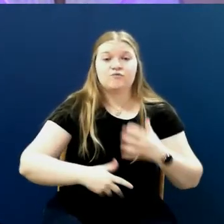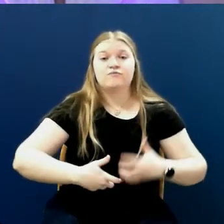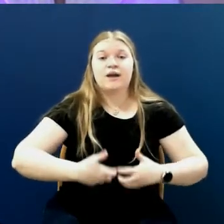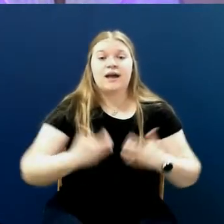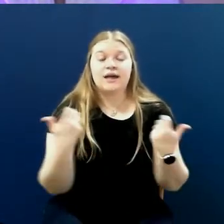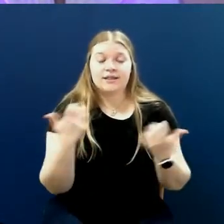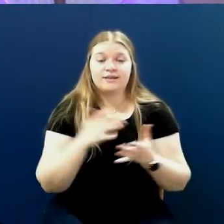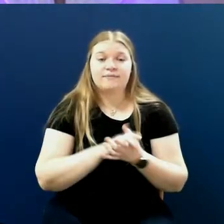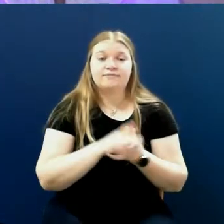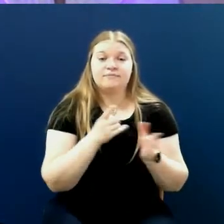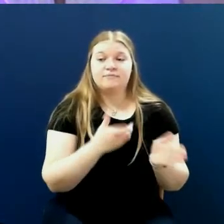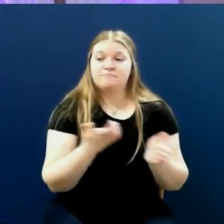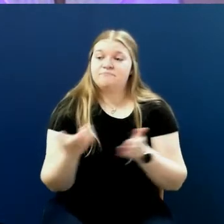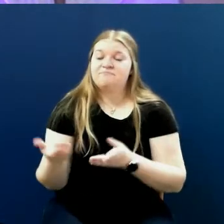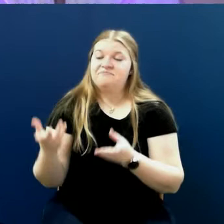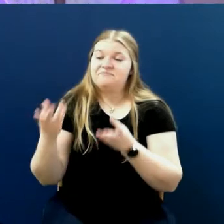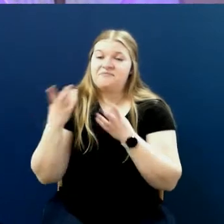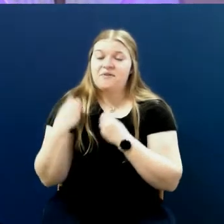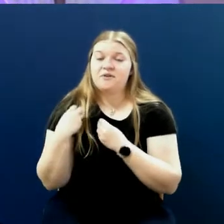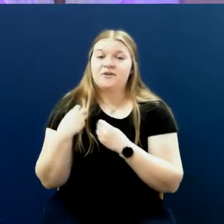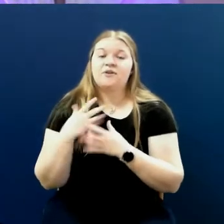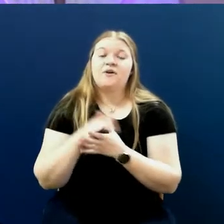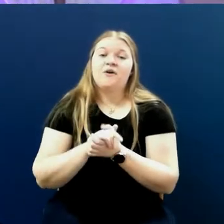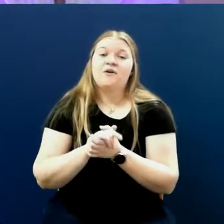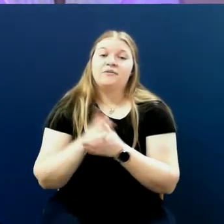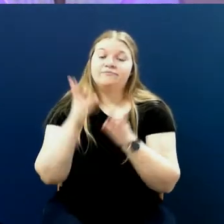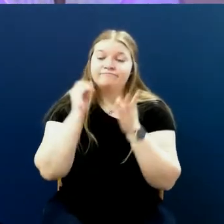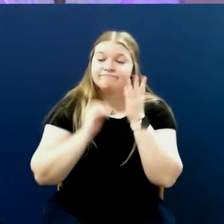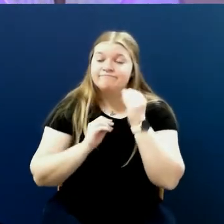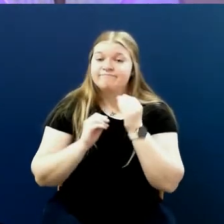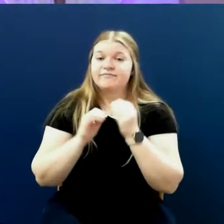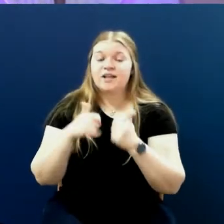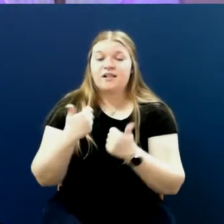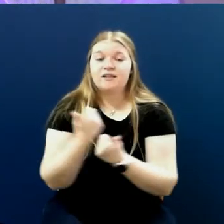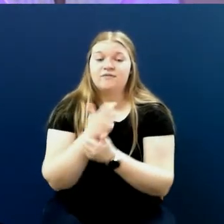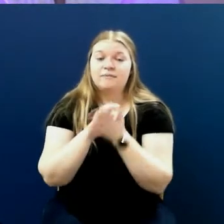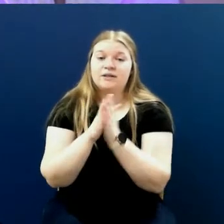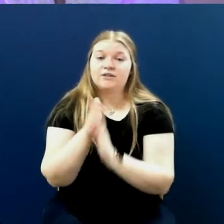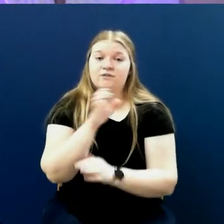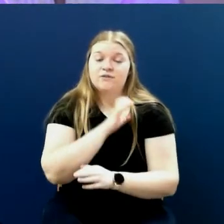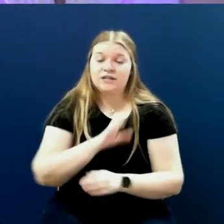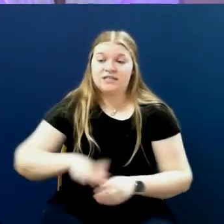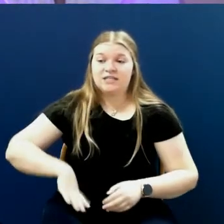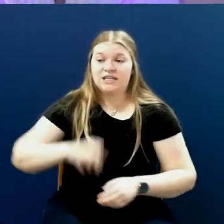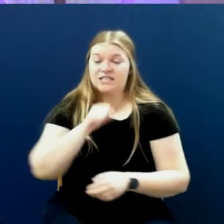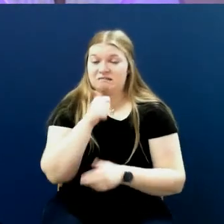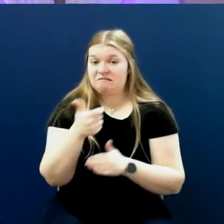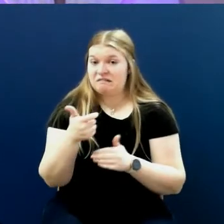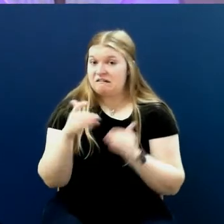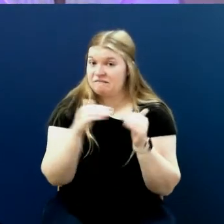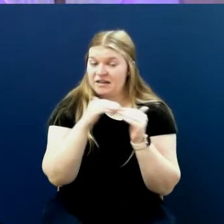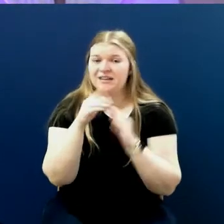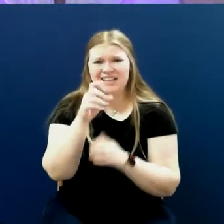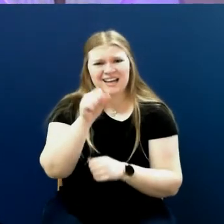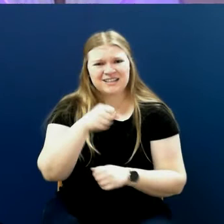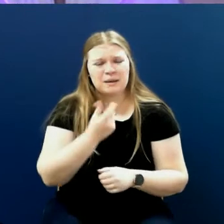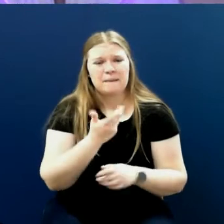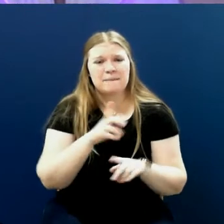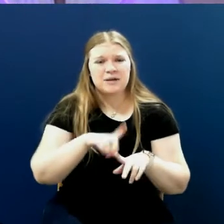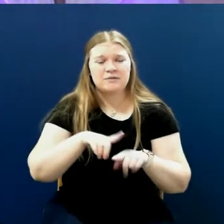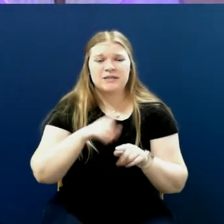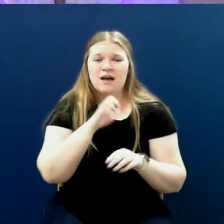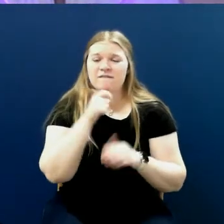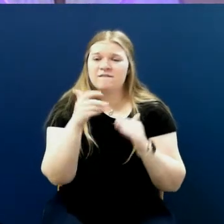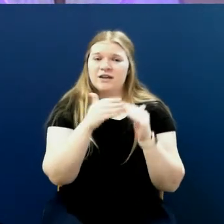put on the love and the peace of Jesus Christ. Is it unfair? Yes, it is. But it was unfair